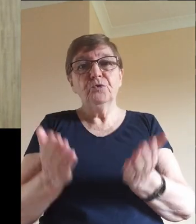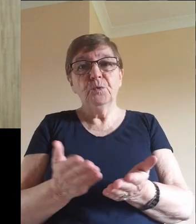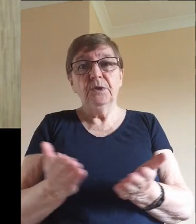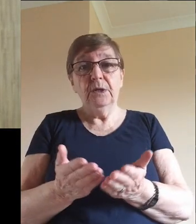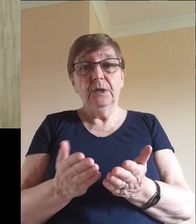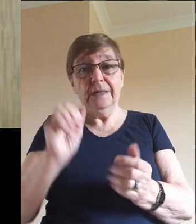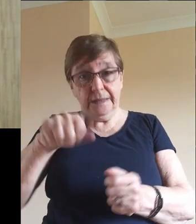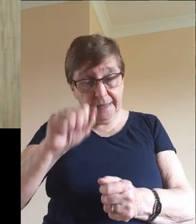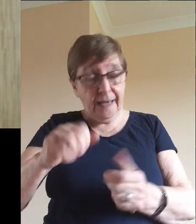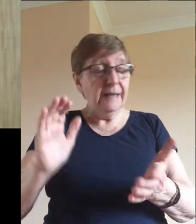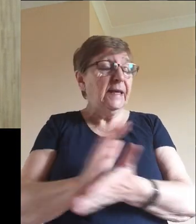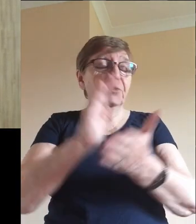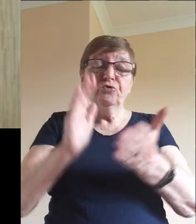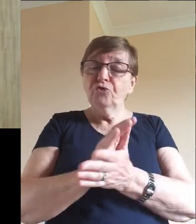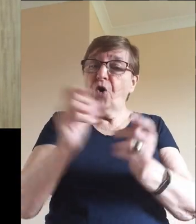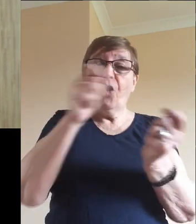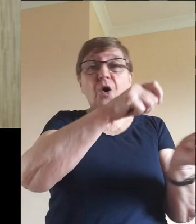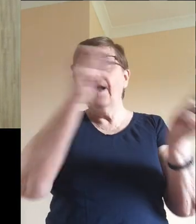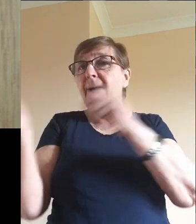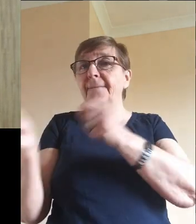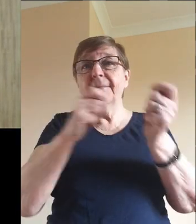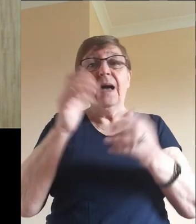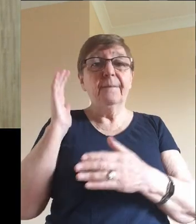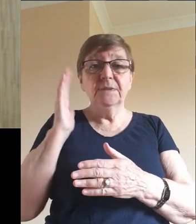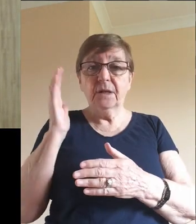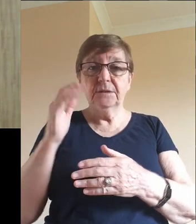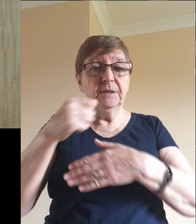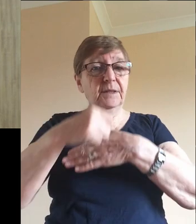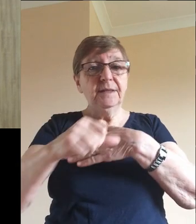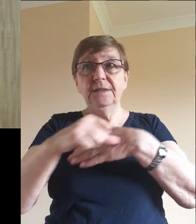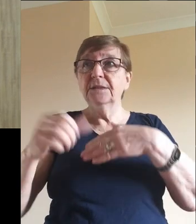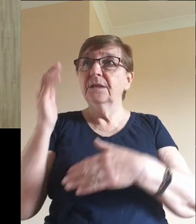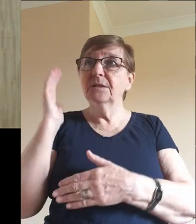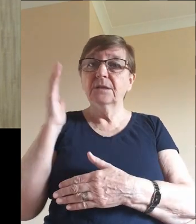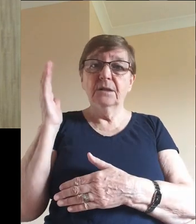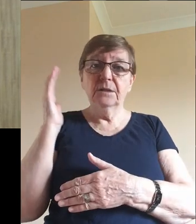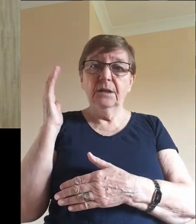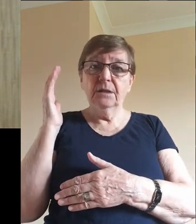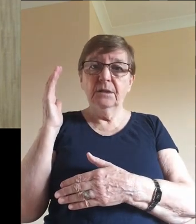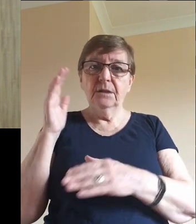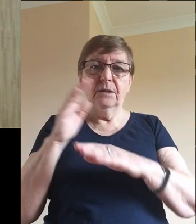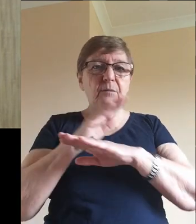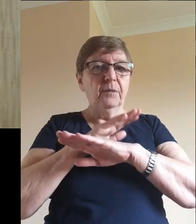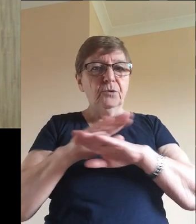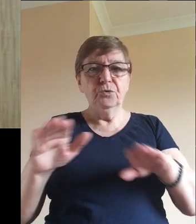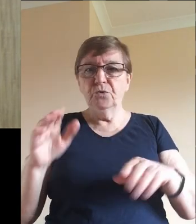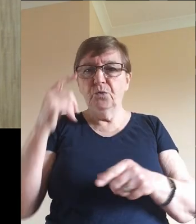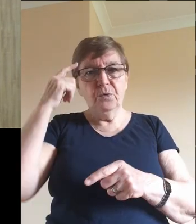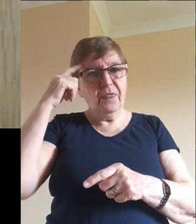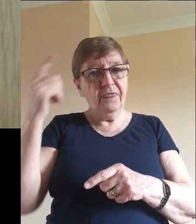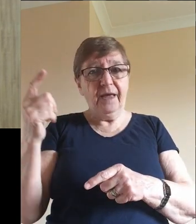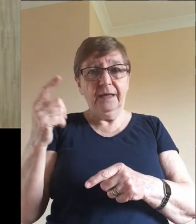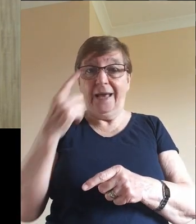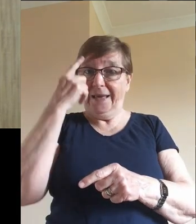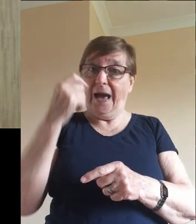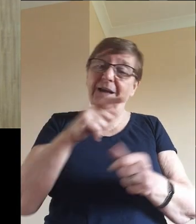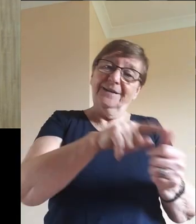Yes, enjoy Palm Sunday. Yes, enjoy Easter Sunday. But don't think we can enjoy